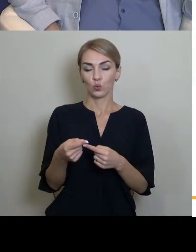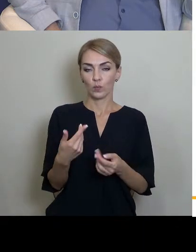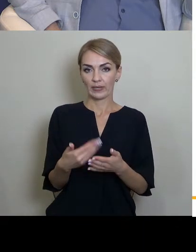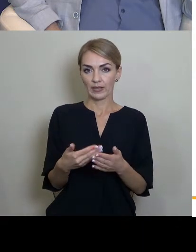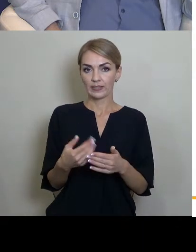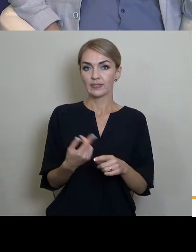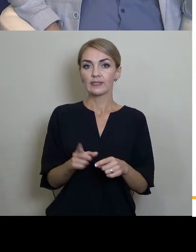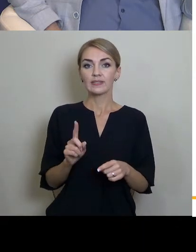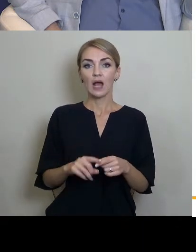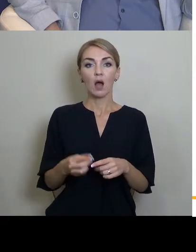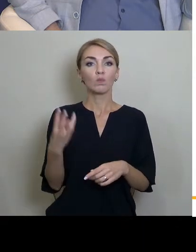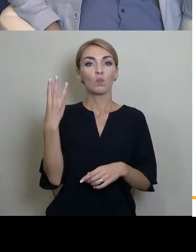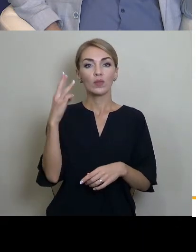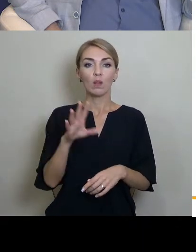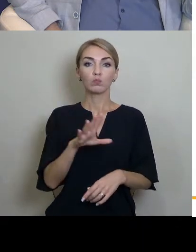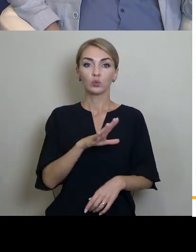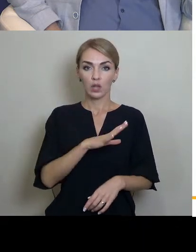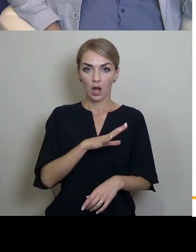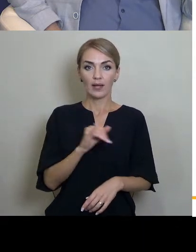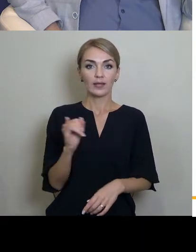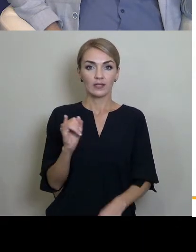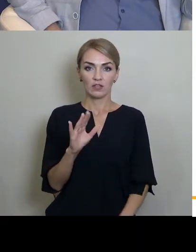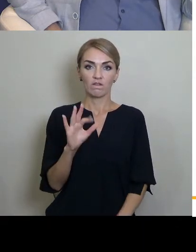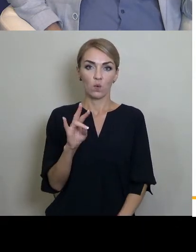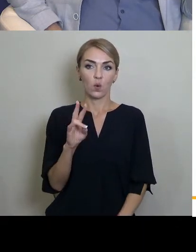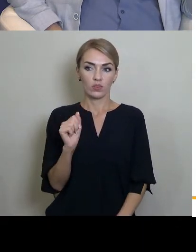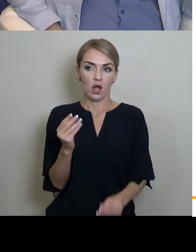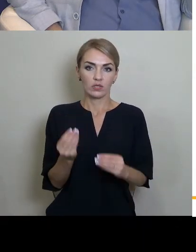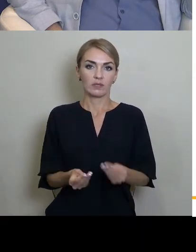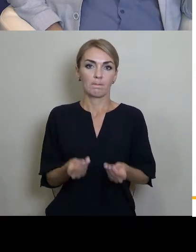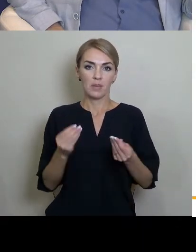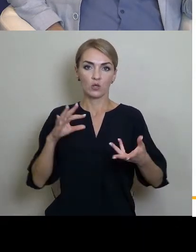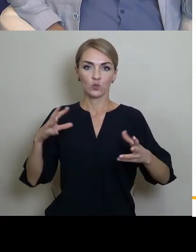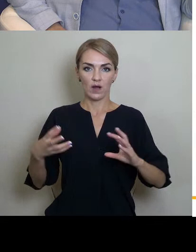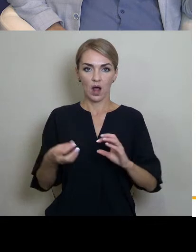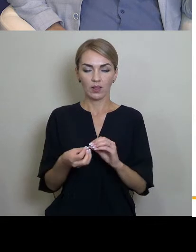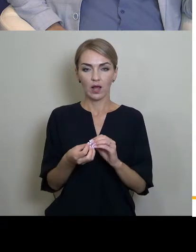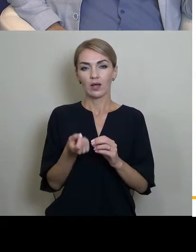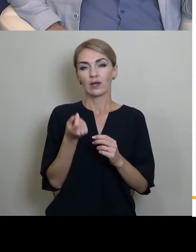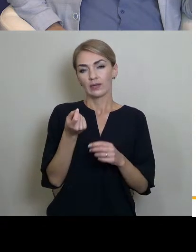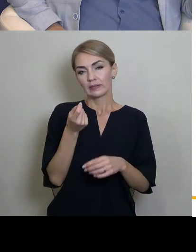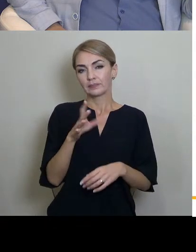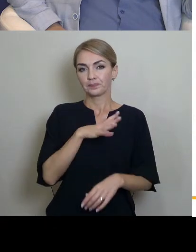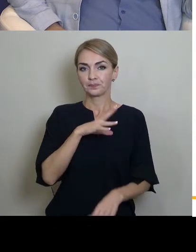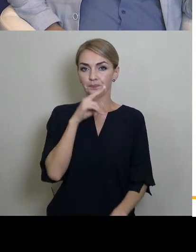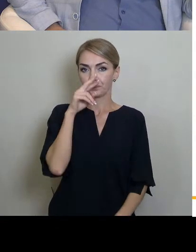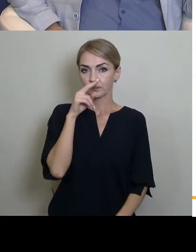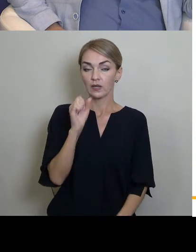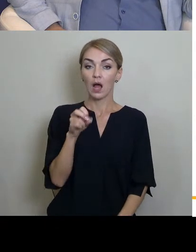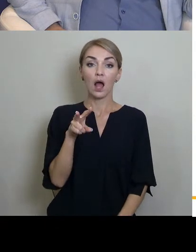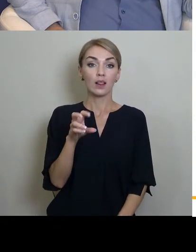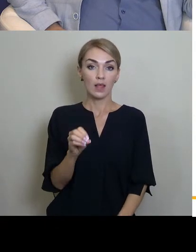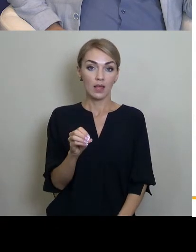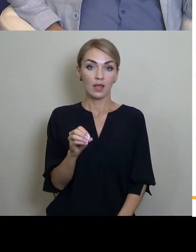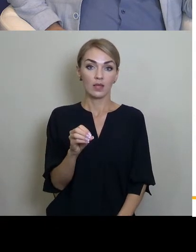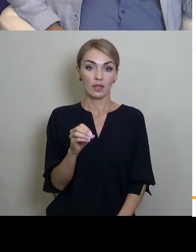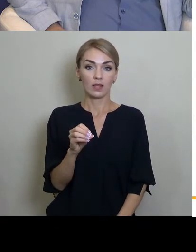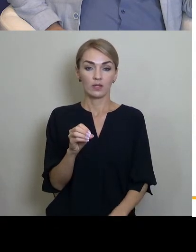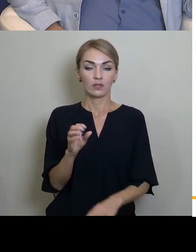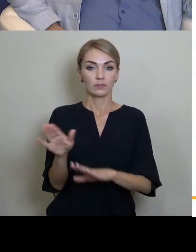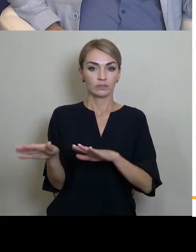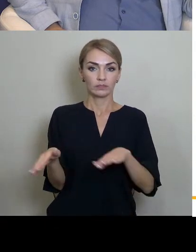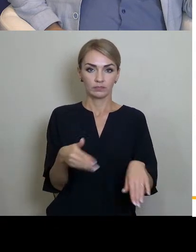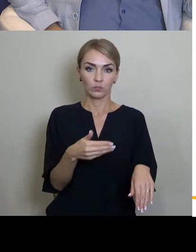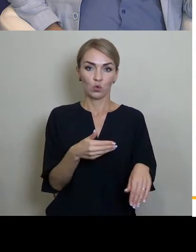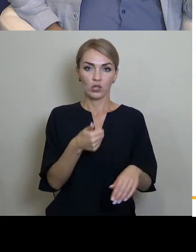can look at it at the next example. So that's the model that was used, and it worked with some mistakes,